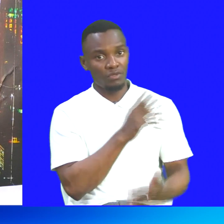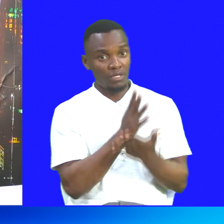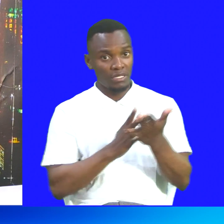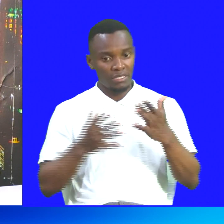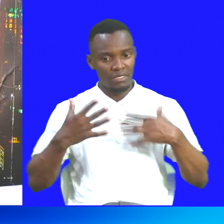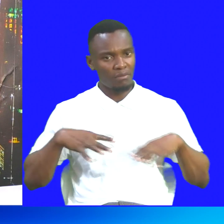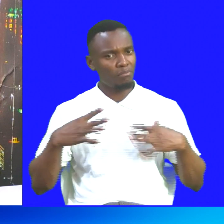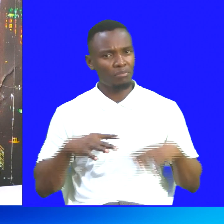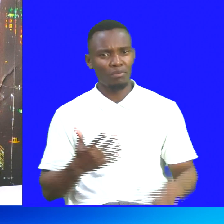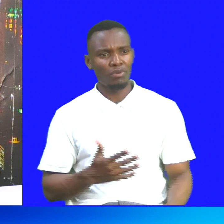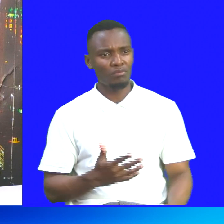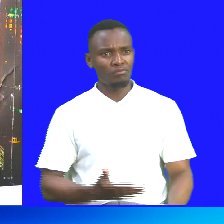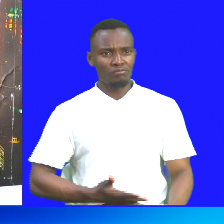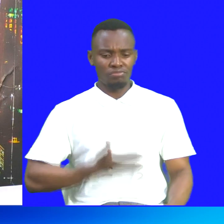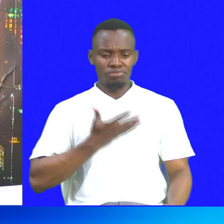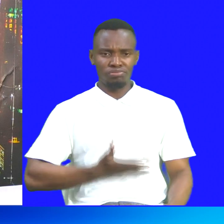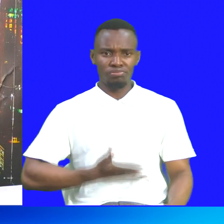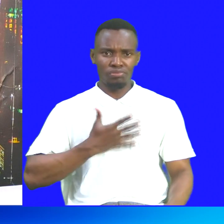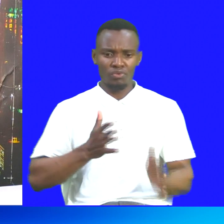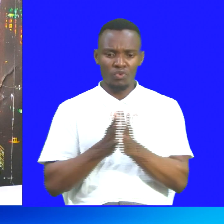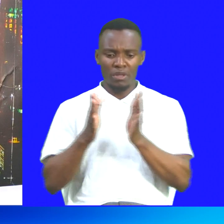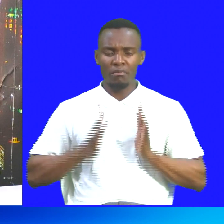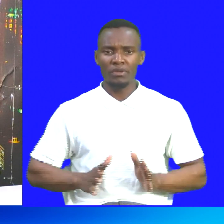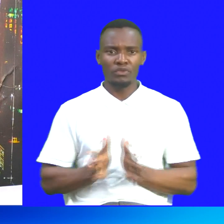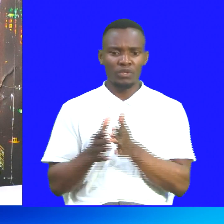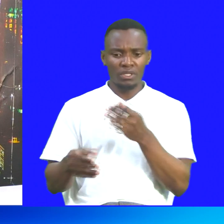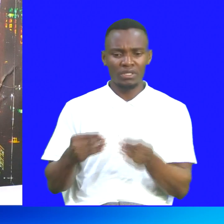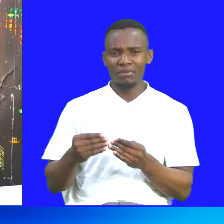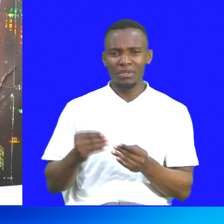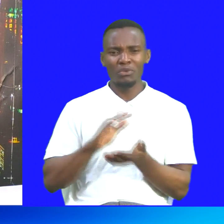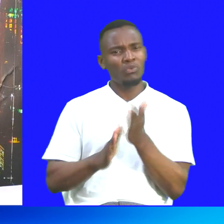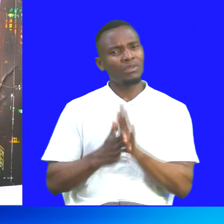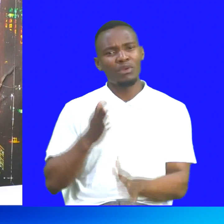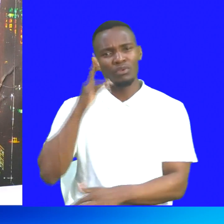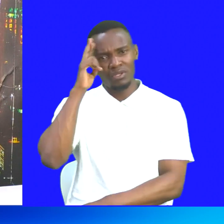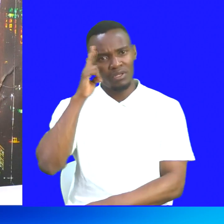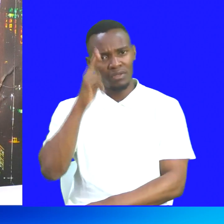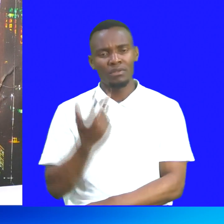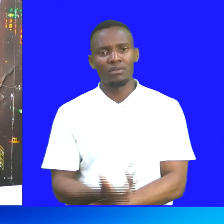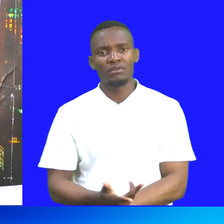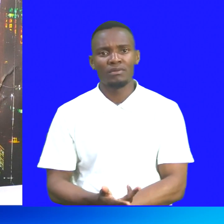are just angry at people with disabilities for no reason.